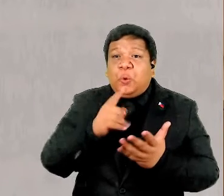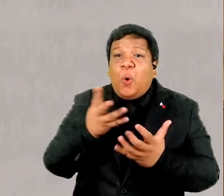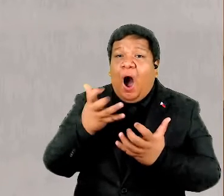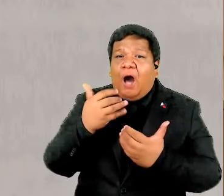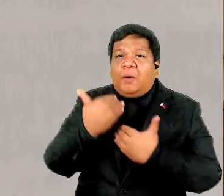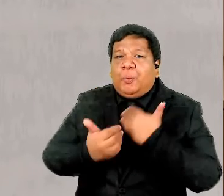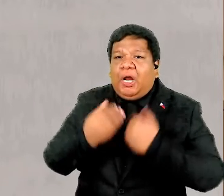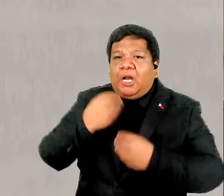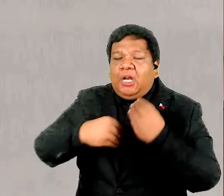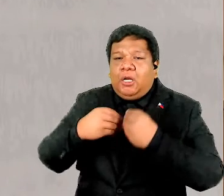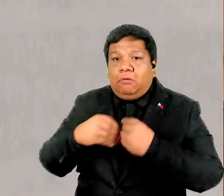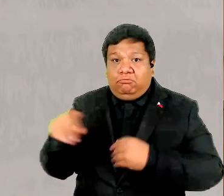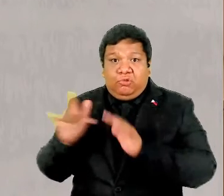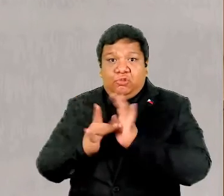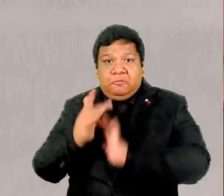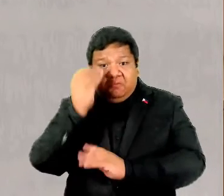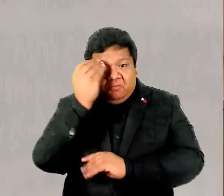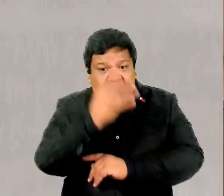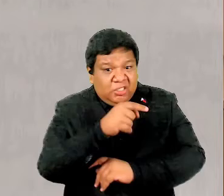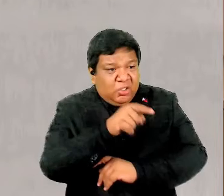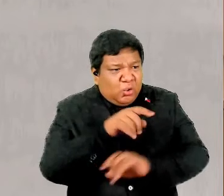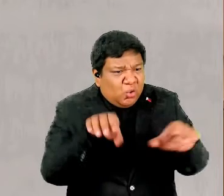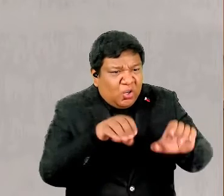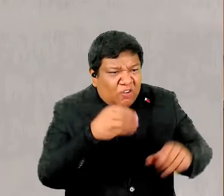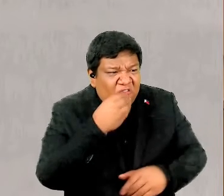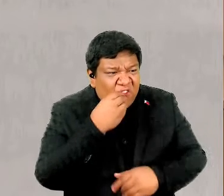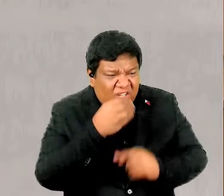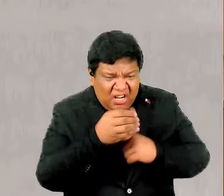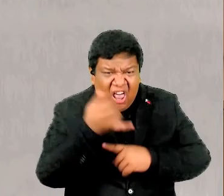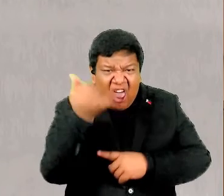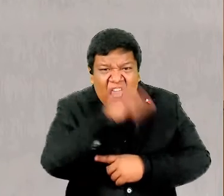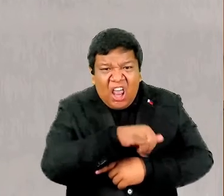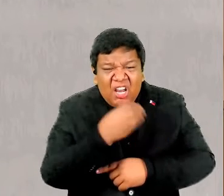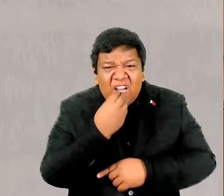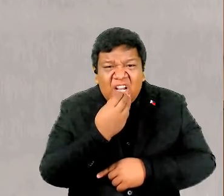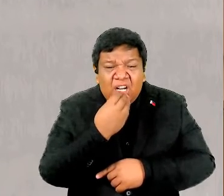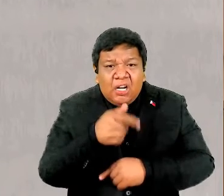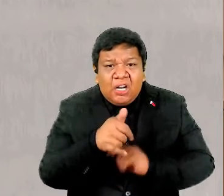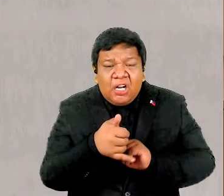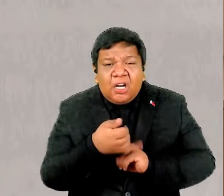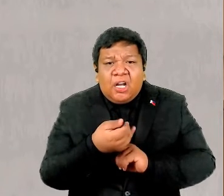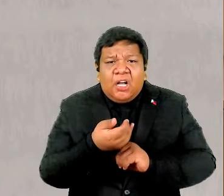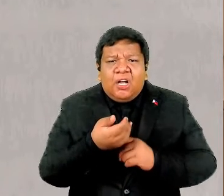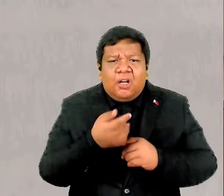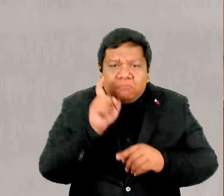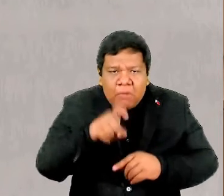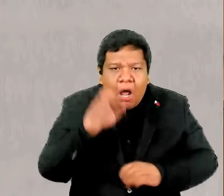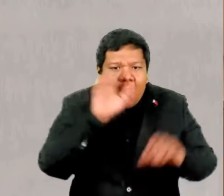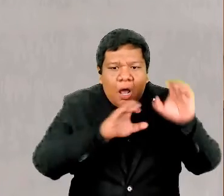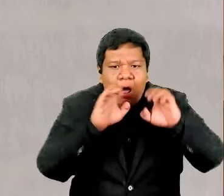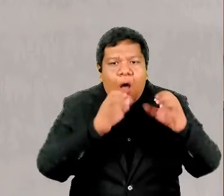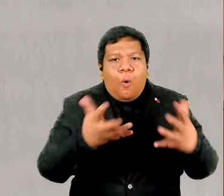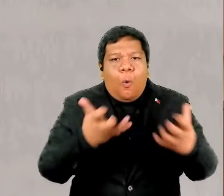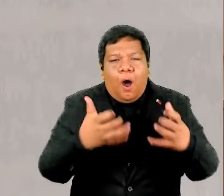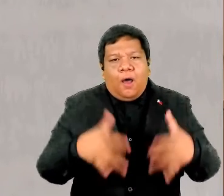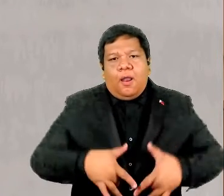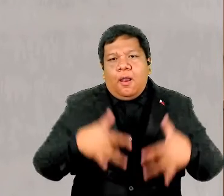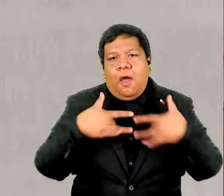spoils. Work for food that gives eternal life. Ito ang dapat hinahanap ng tao, more than